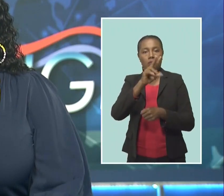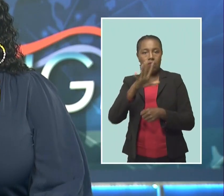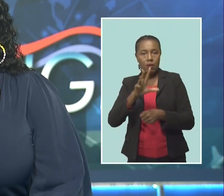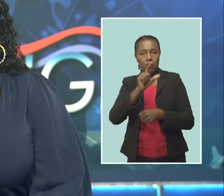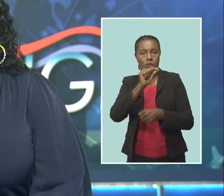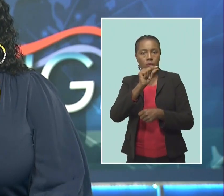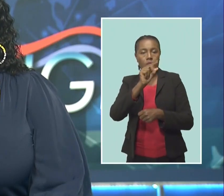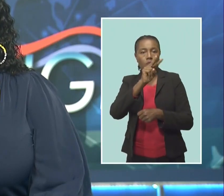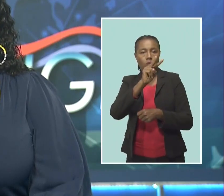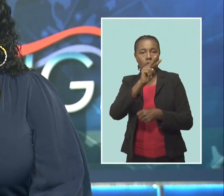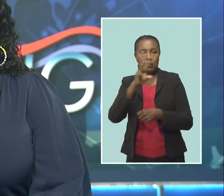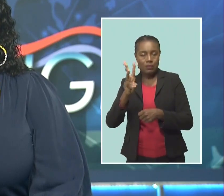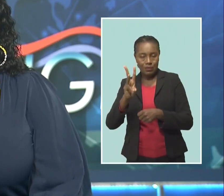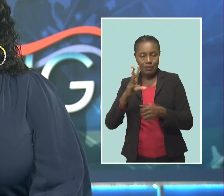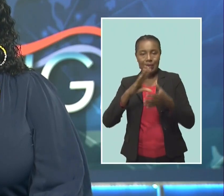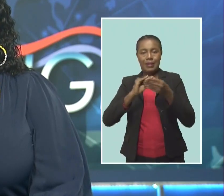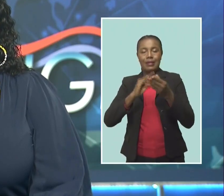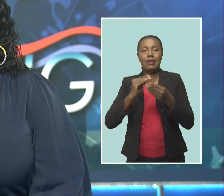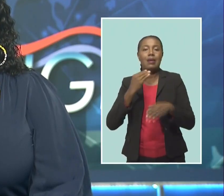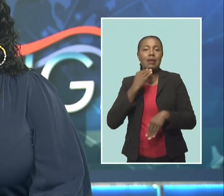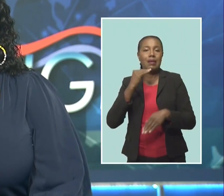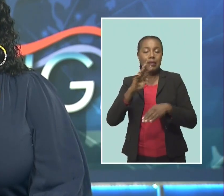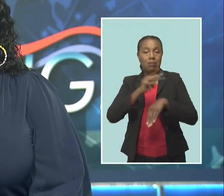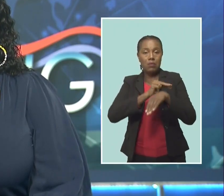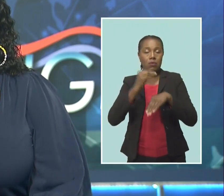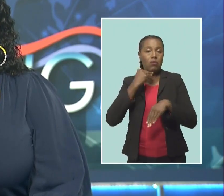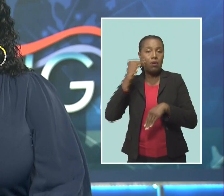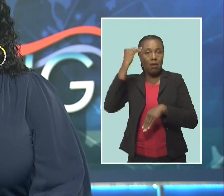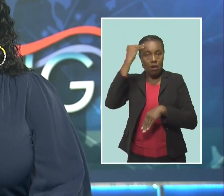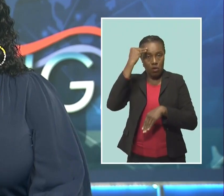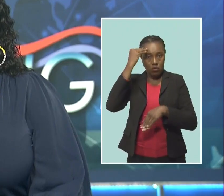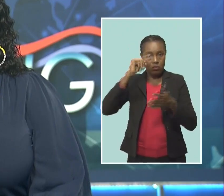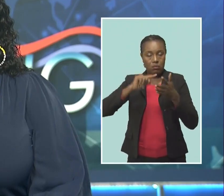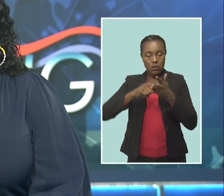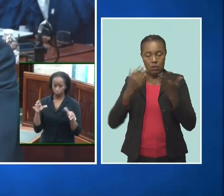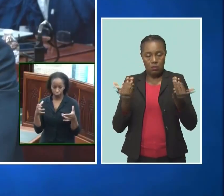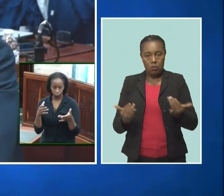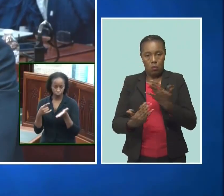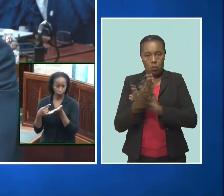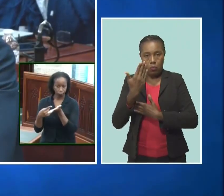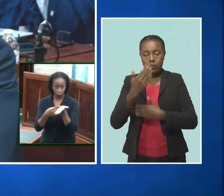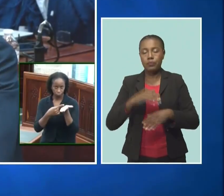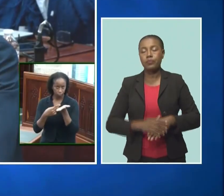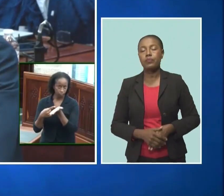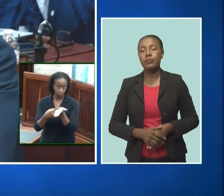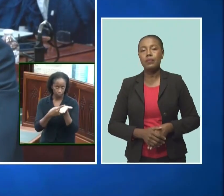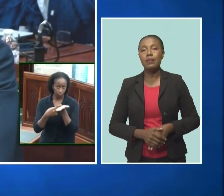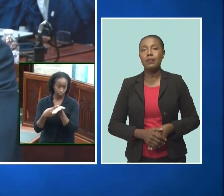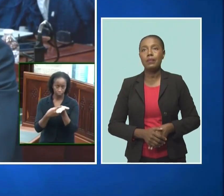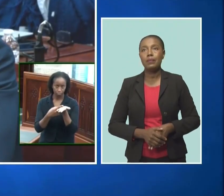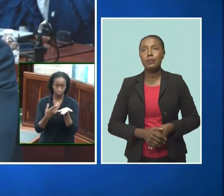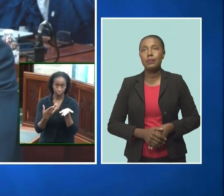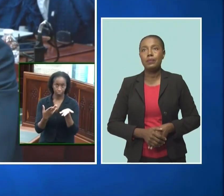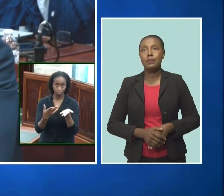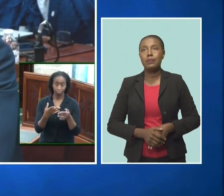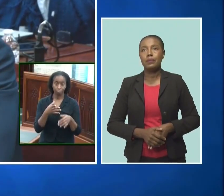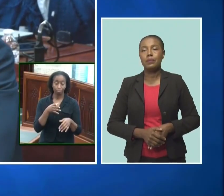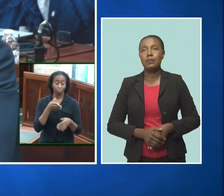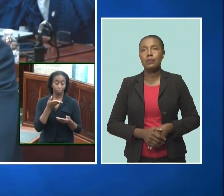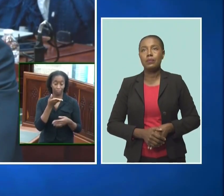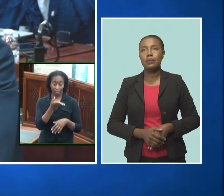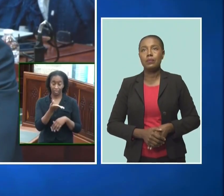resumed on his ministry's head in the lower house on Friday. The truth of the matter is that Grenada has signaled, for example,